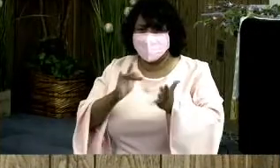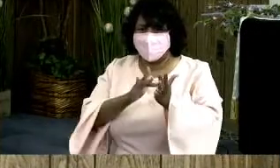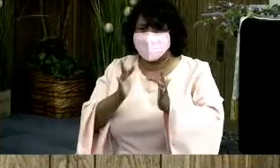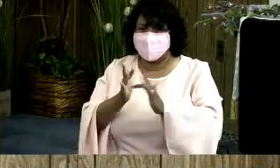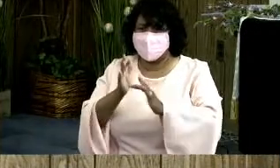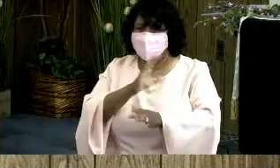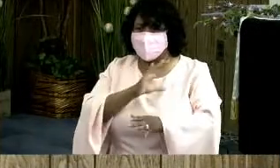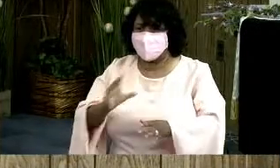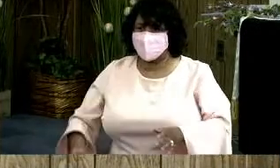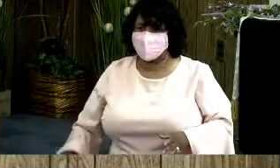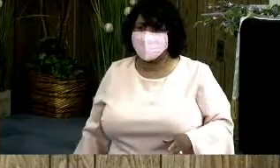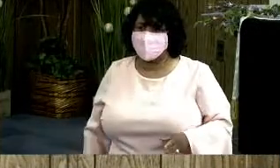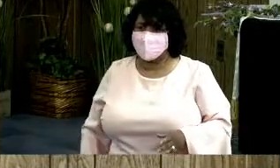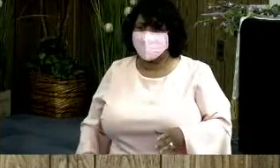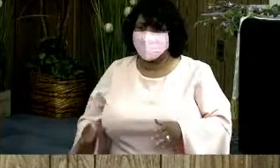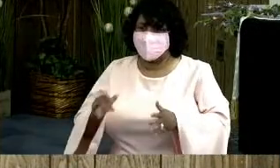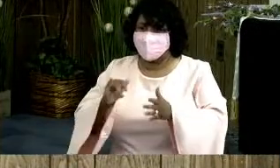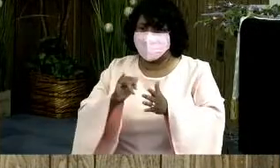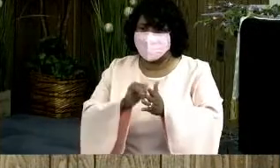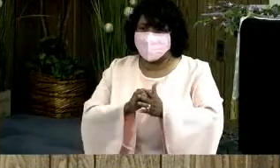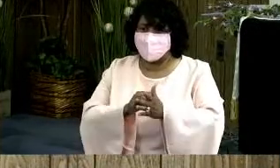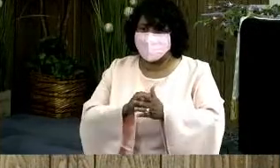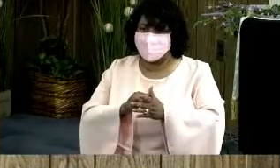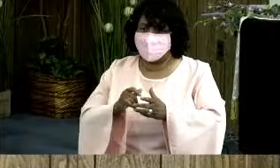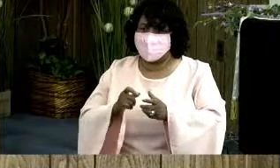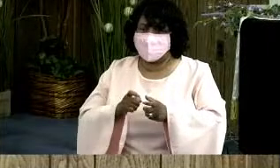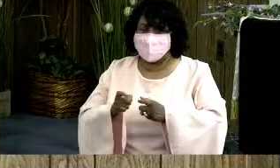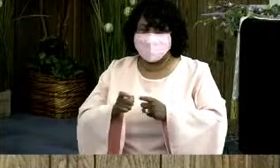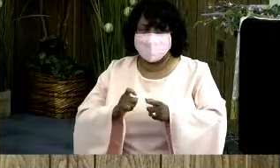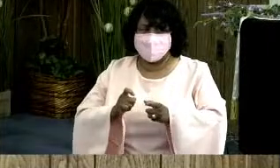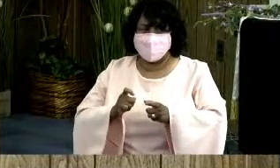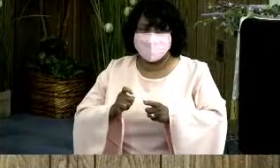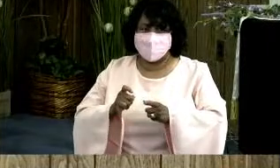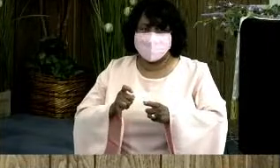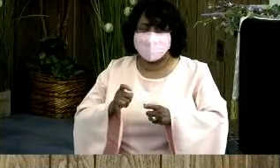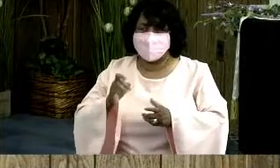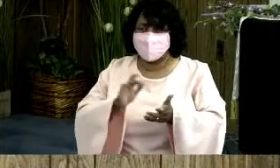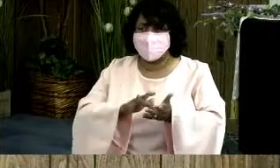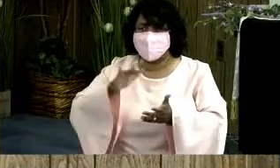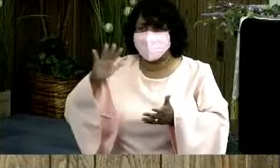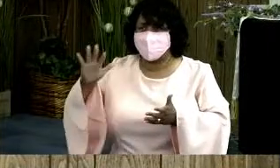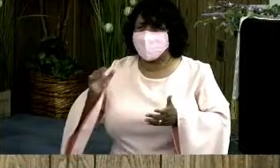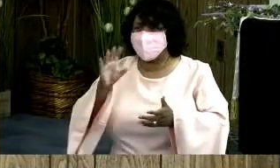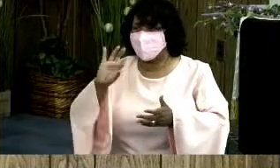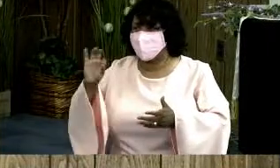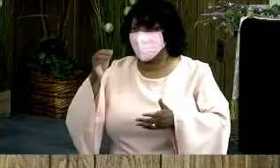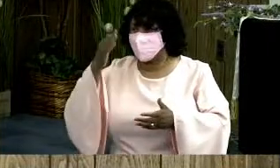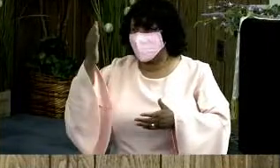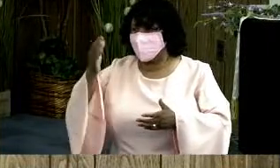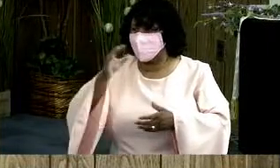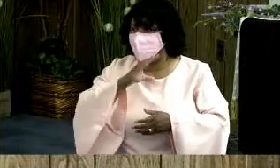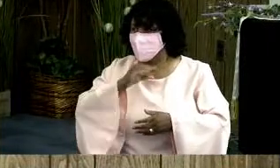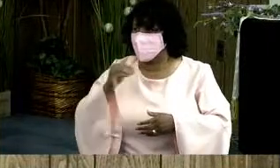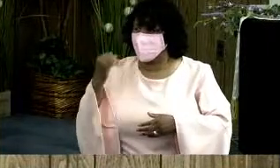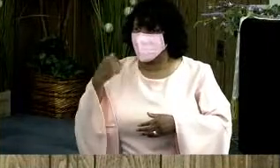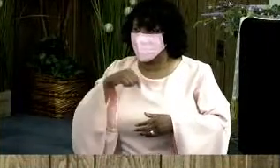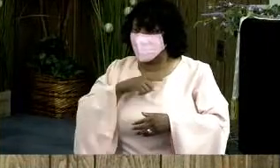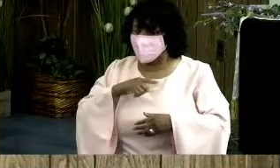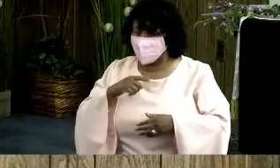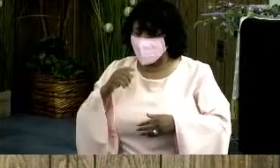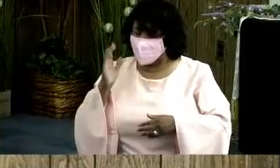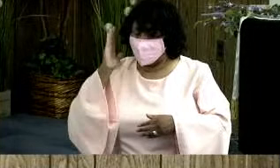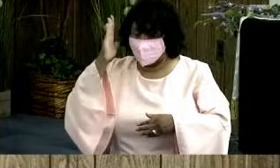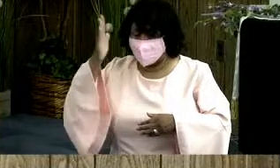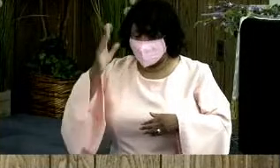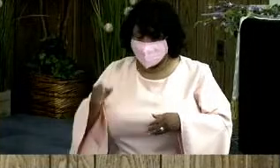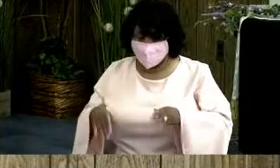Christ, the express glory of you. And he walked on this earth, sinless,